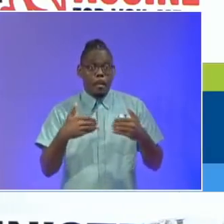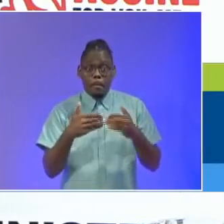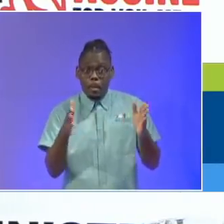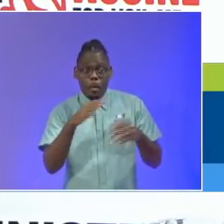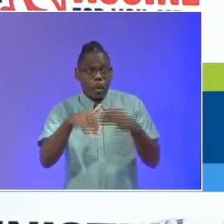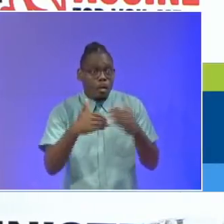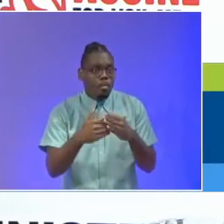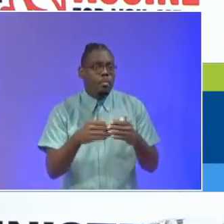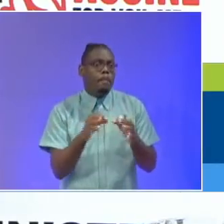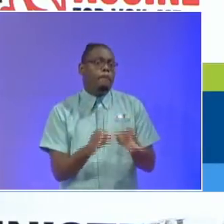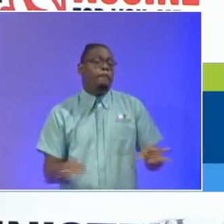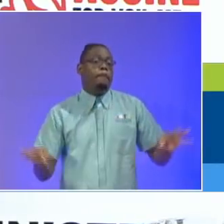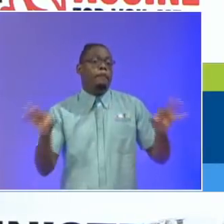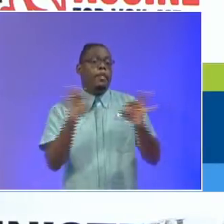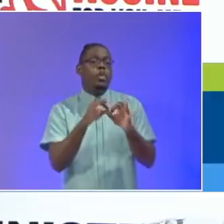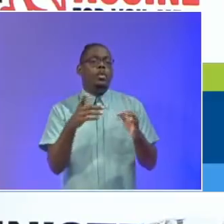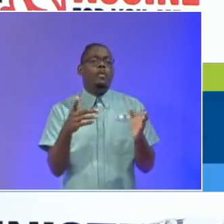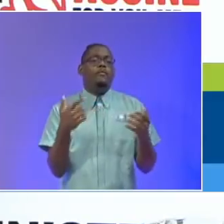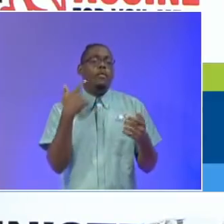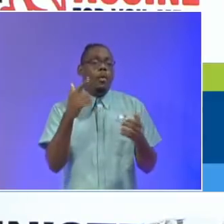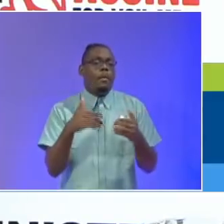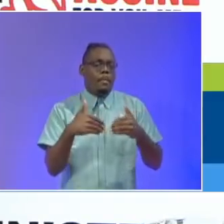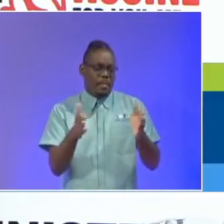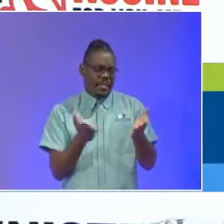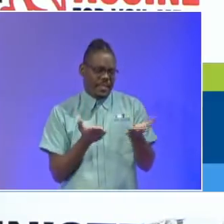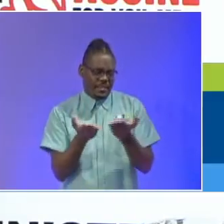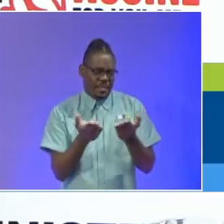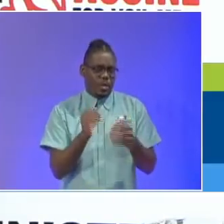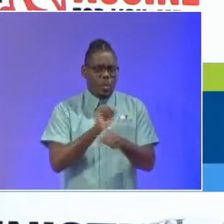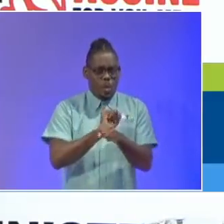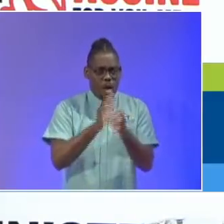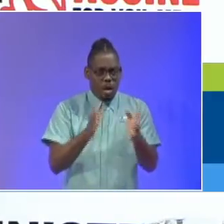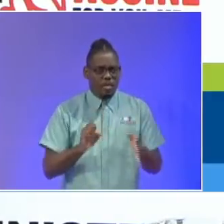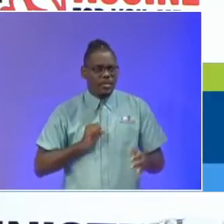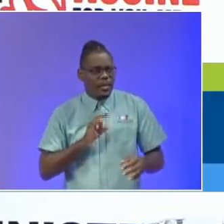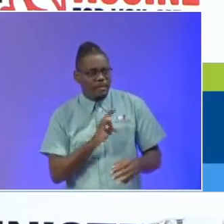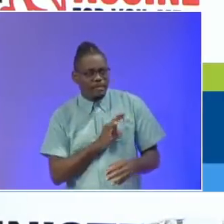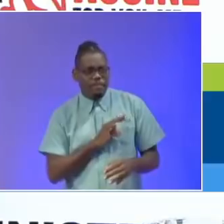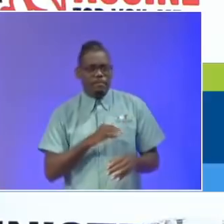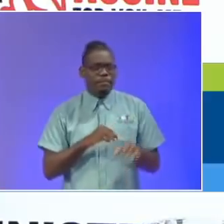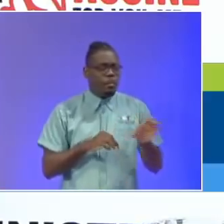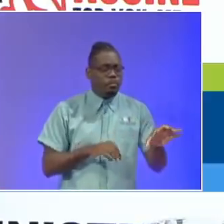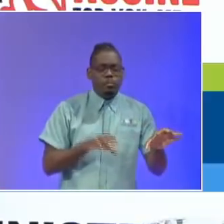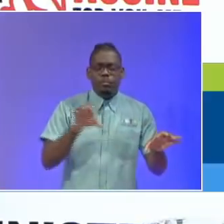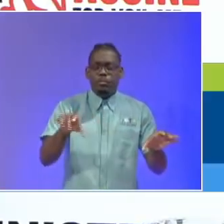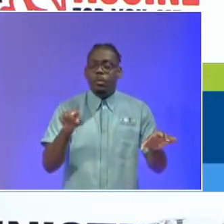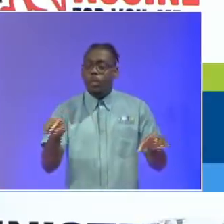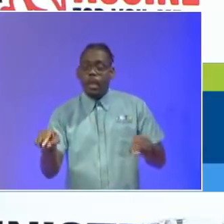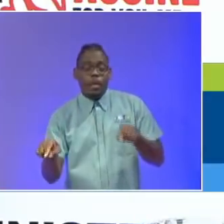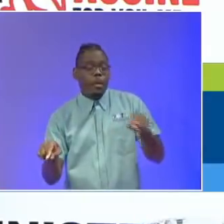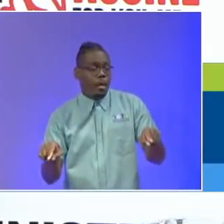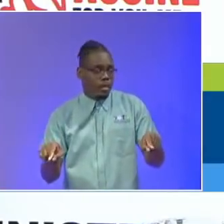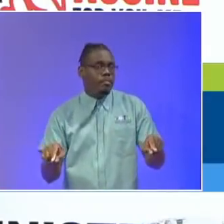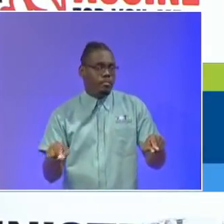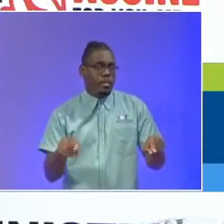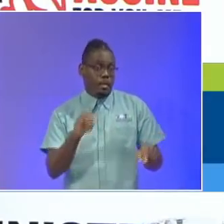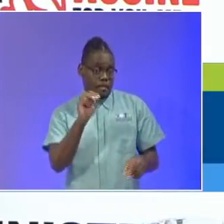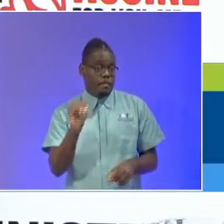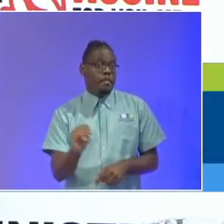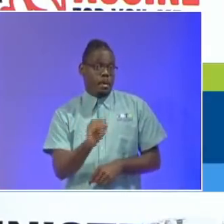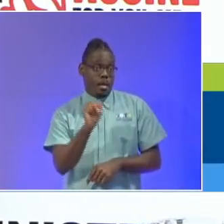have tracked from Monday to yesterday at these 2 sites alone tells us